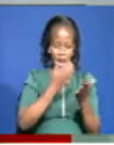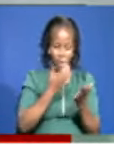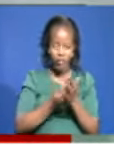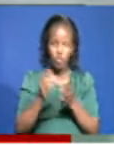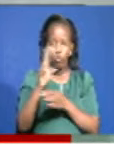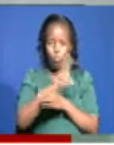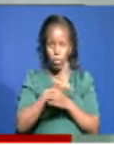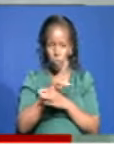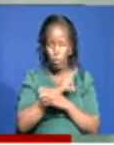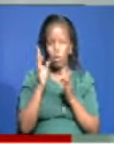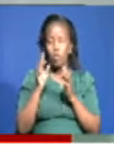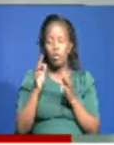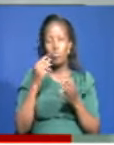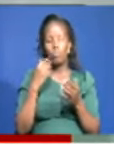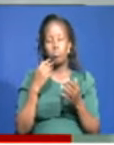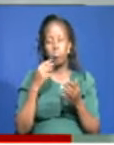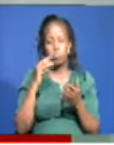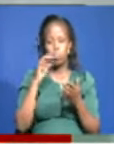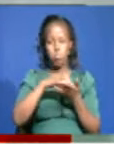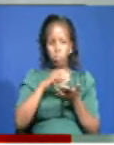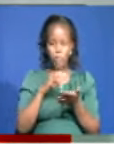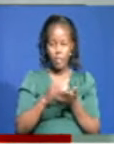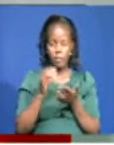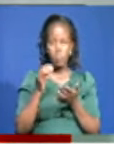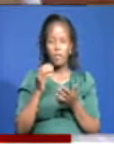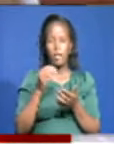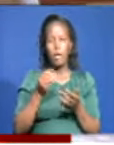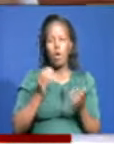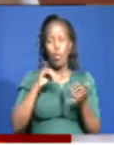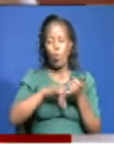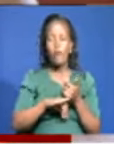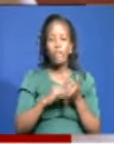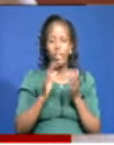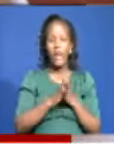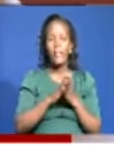and her accomplice in the murder of her late husband.